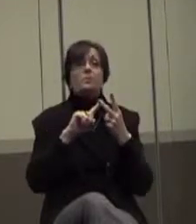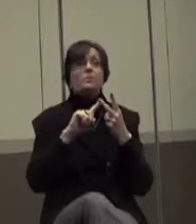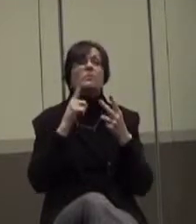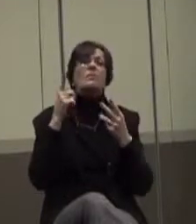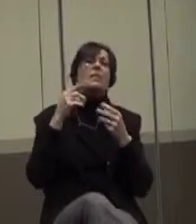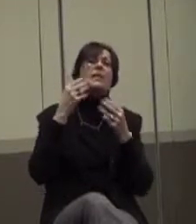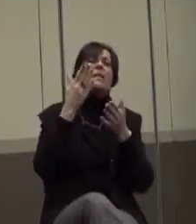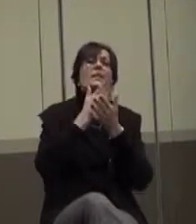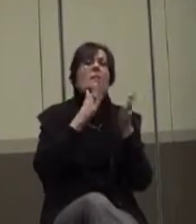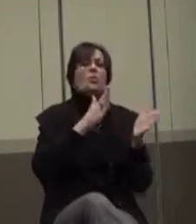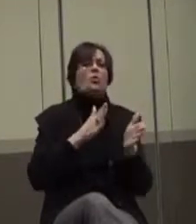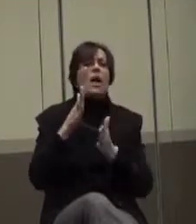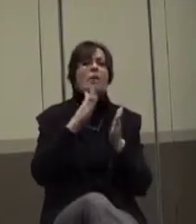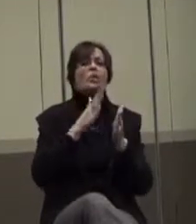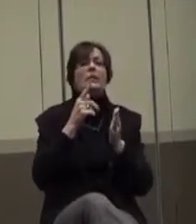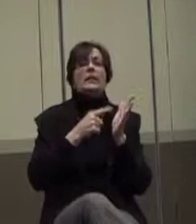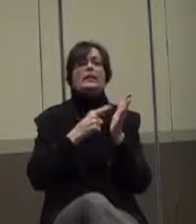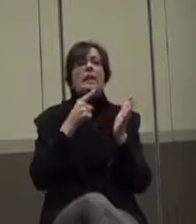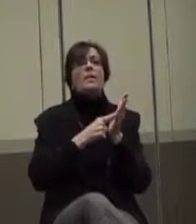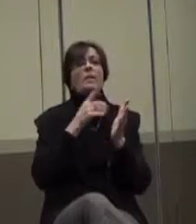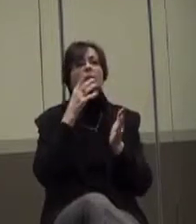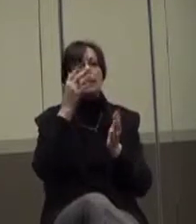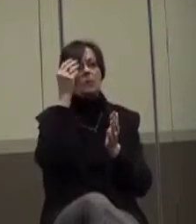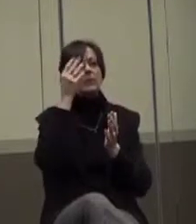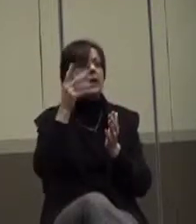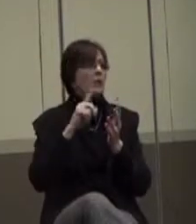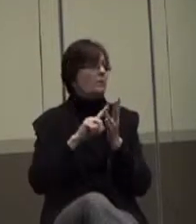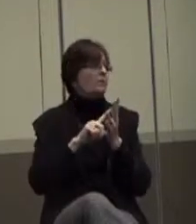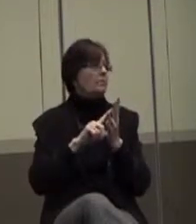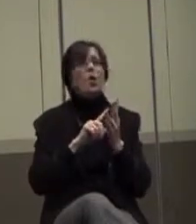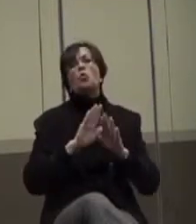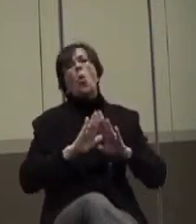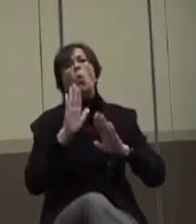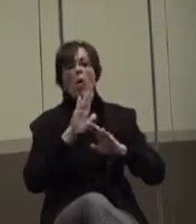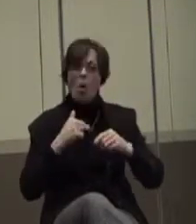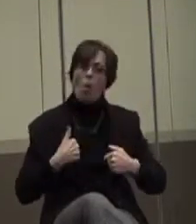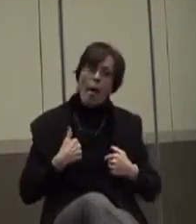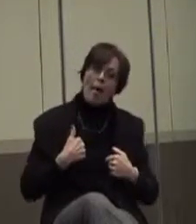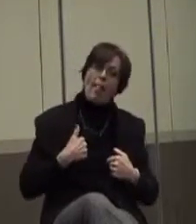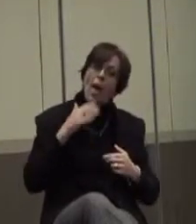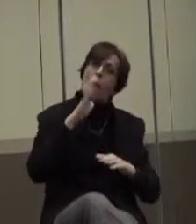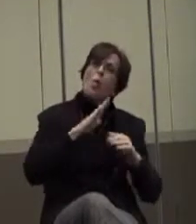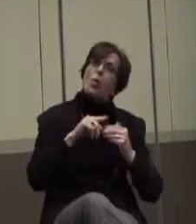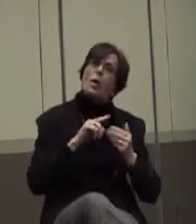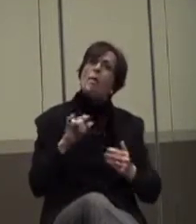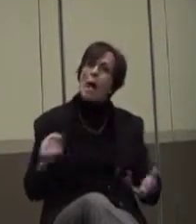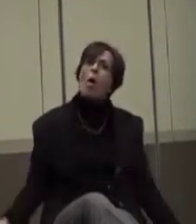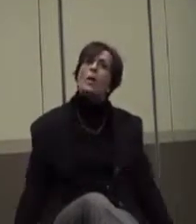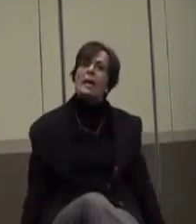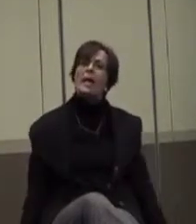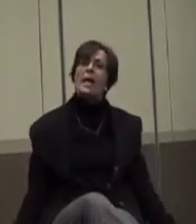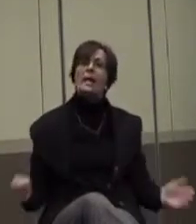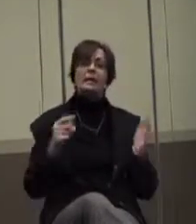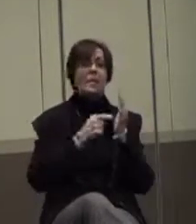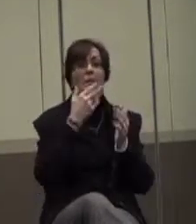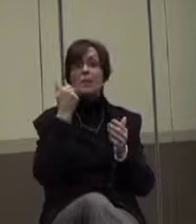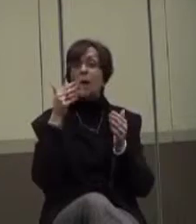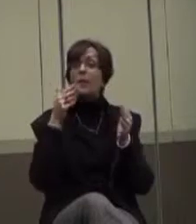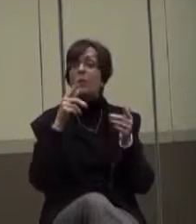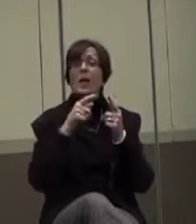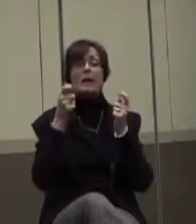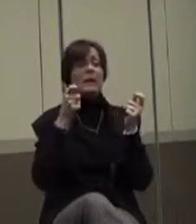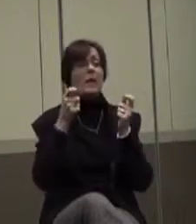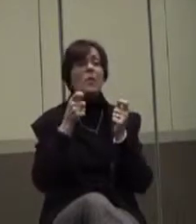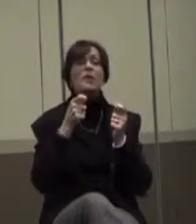Giving them some strategies. And sometimes we'll tell you, well, don't worry about it. Well, yeah, but I'm going to worry about it, okay? And sometimes the best way to deal with some of that is to